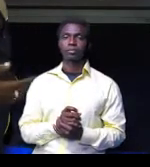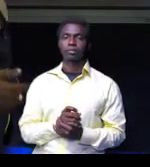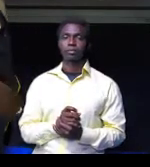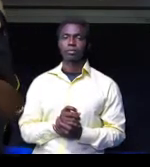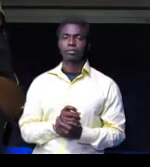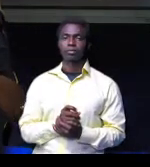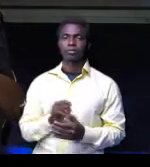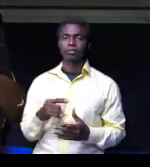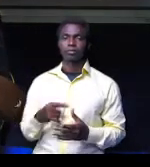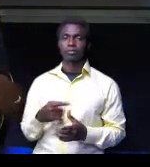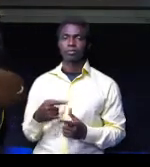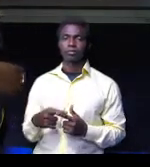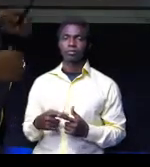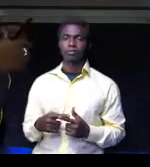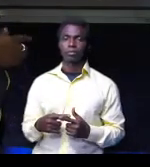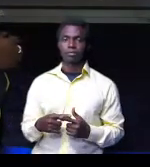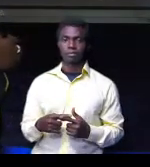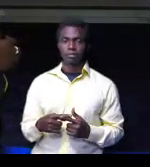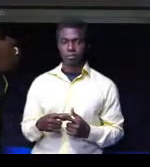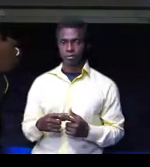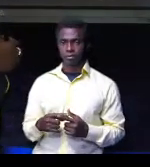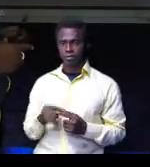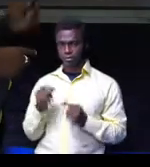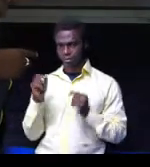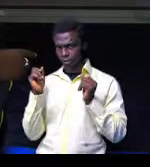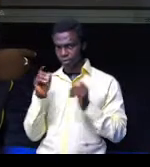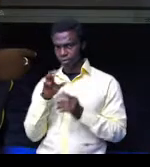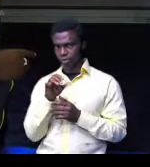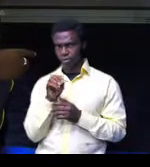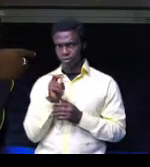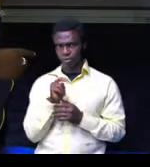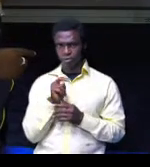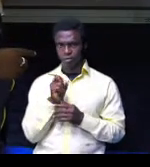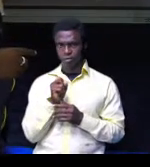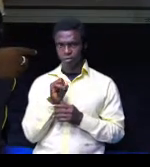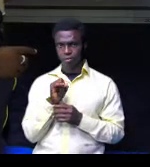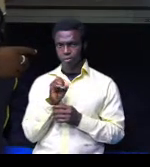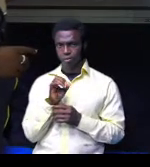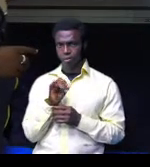as key. Then conscious.